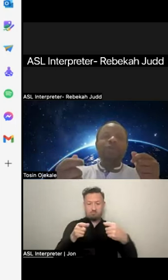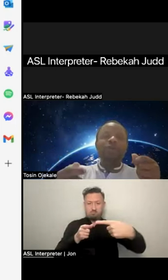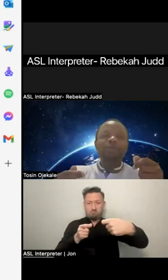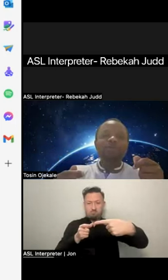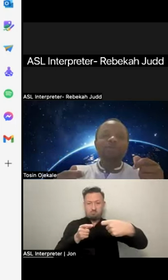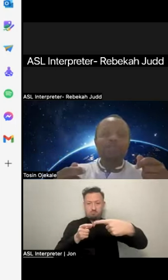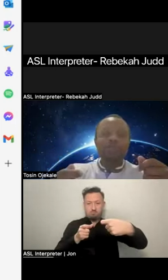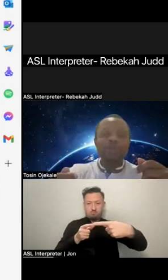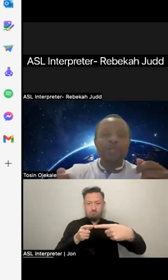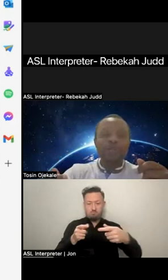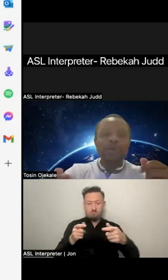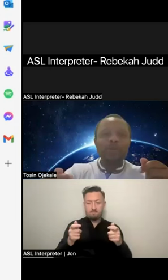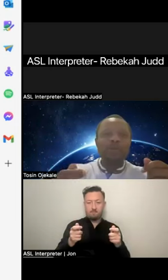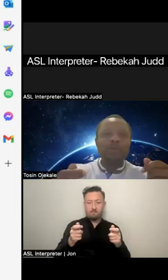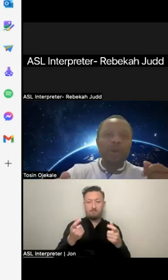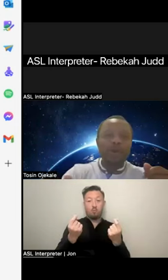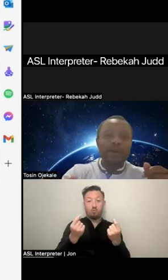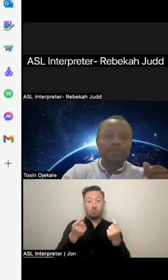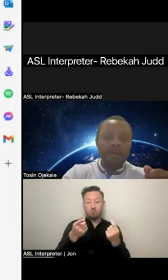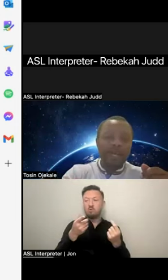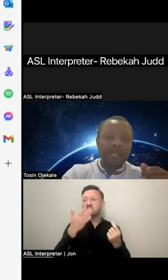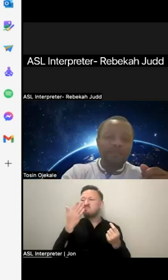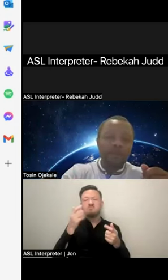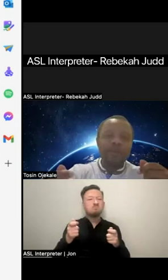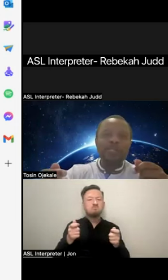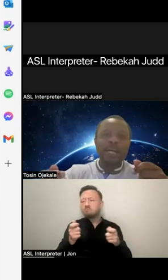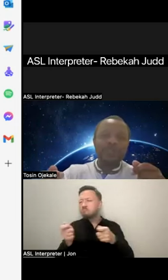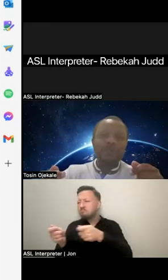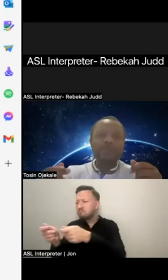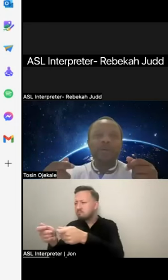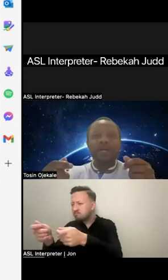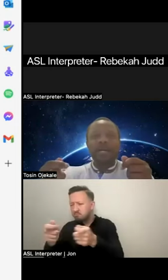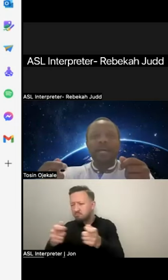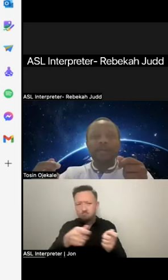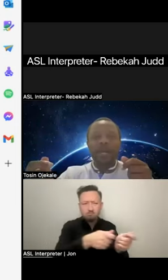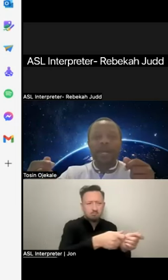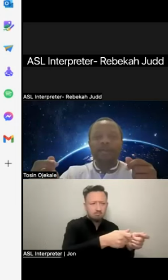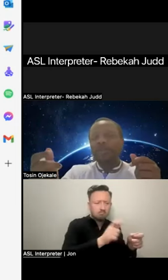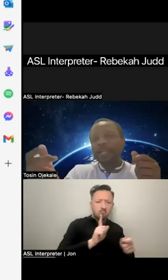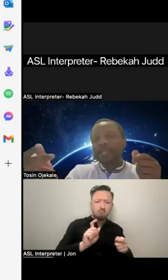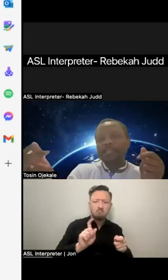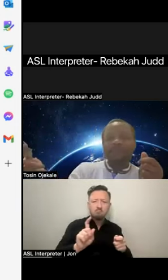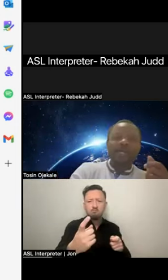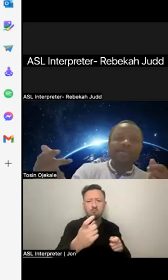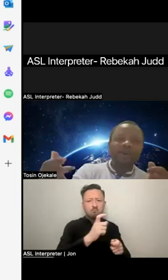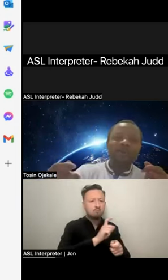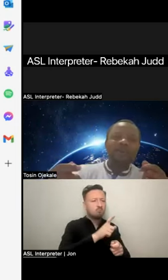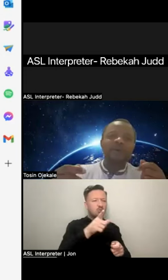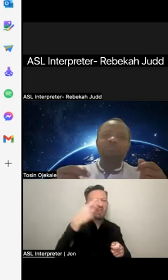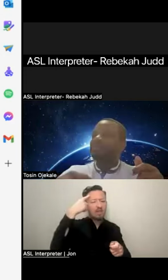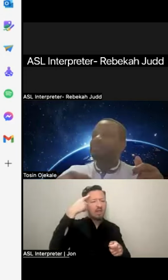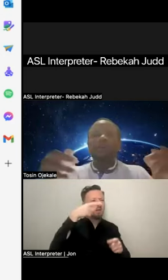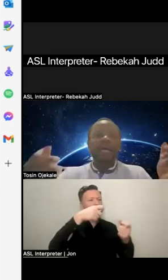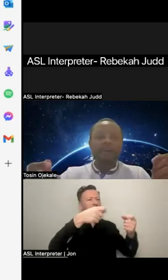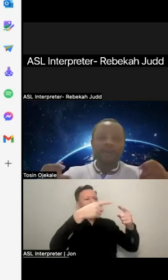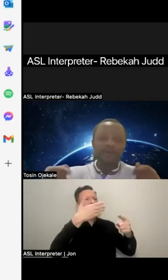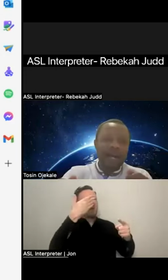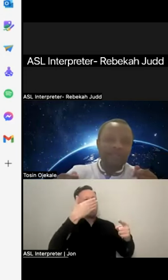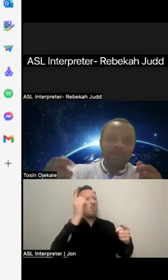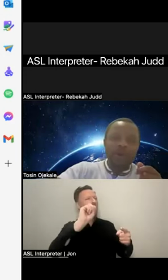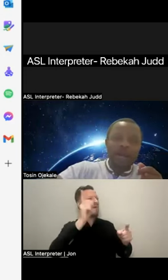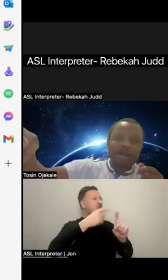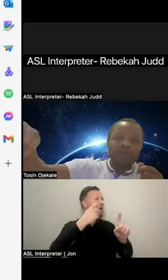So what you do is you can go around, manually move closer to anywhere you think the smell is coming from any of